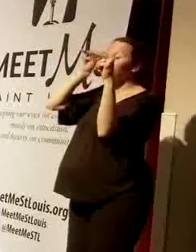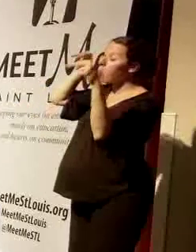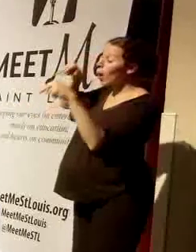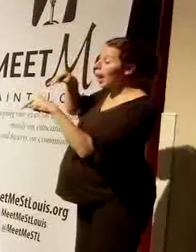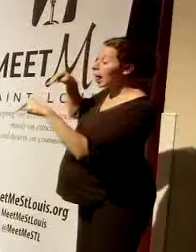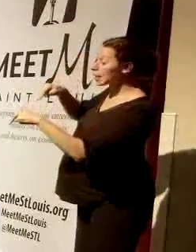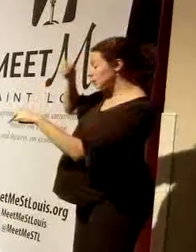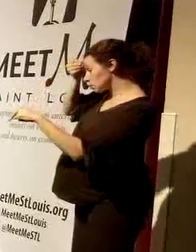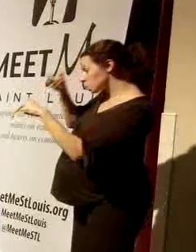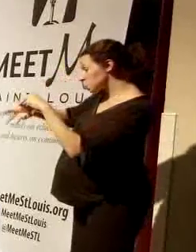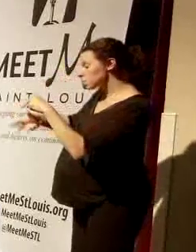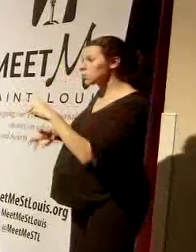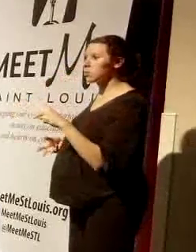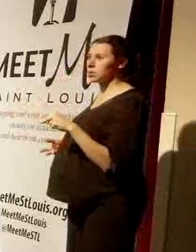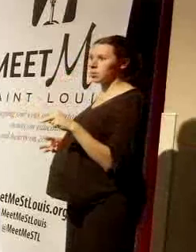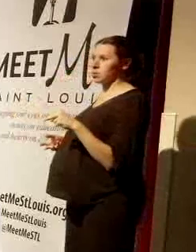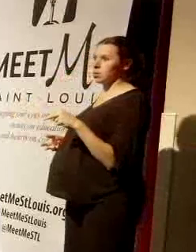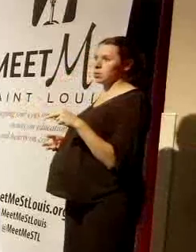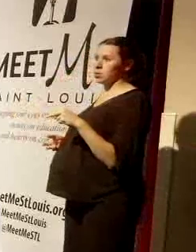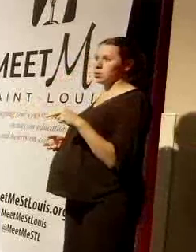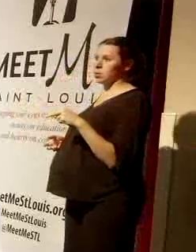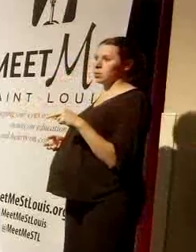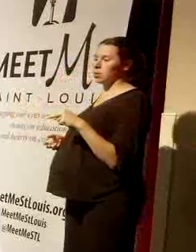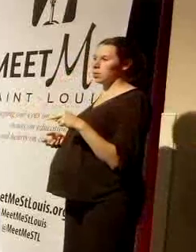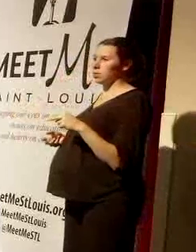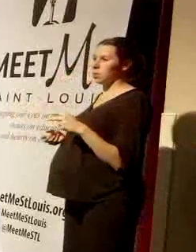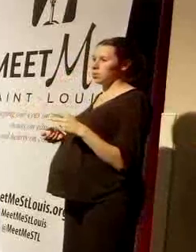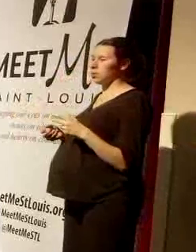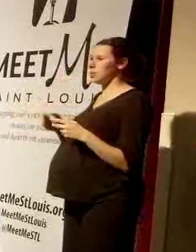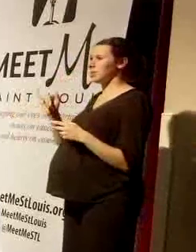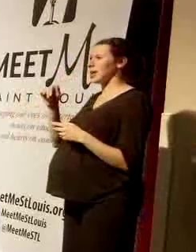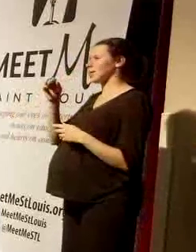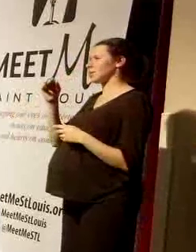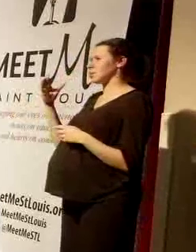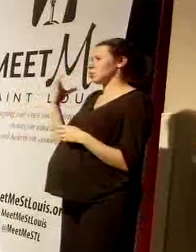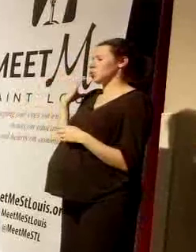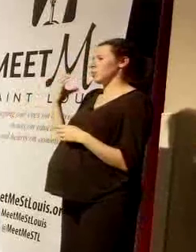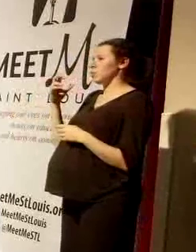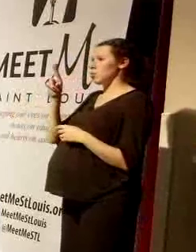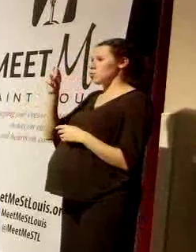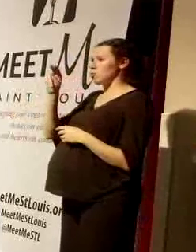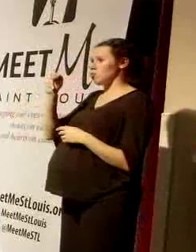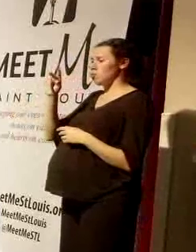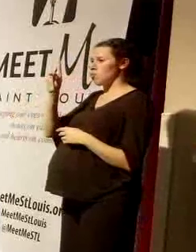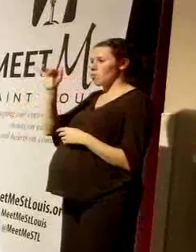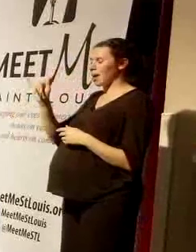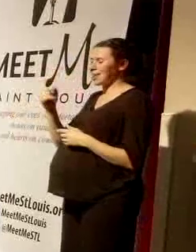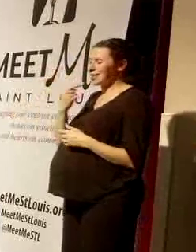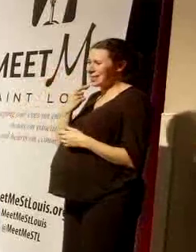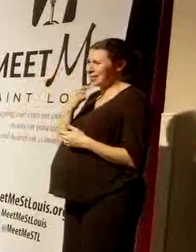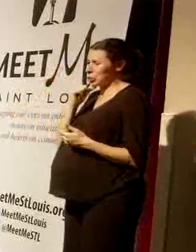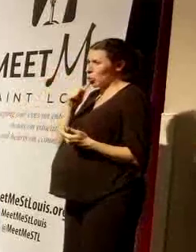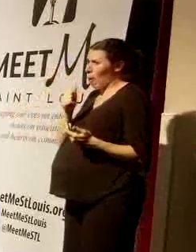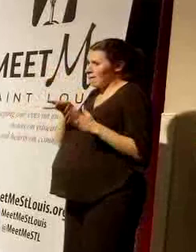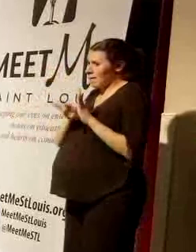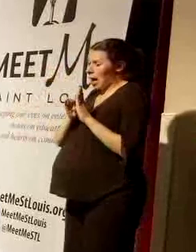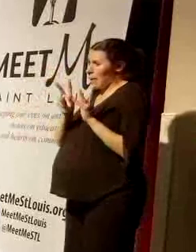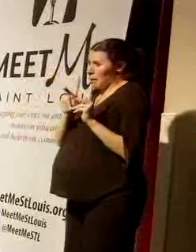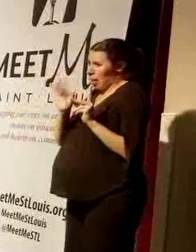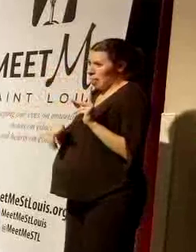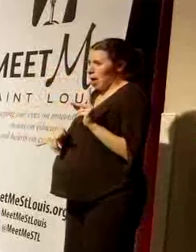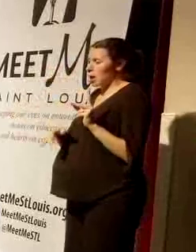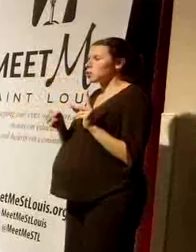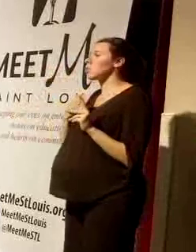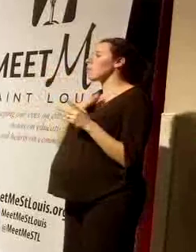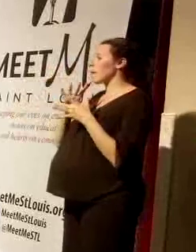event. And that's just like Chief Runke said, you're not just going to find people like that. So my message is clear